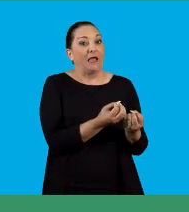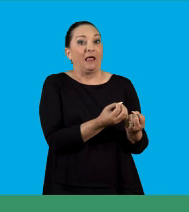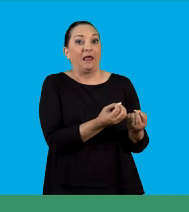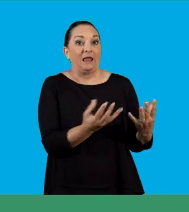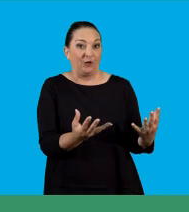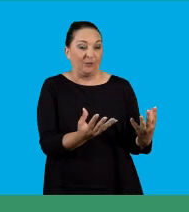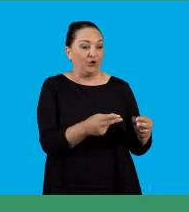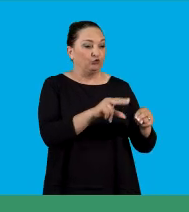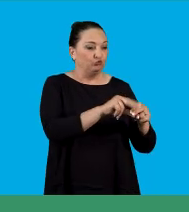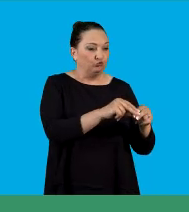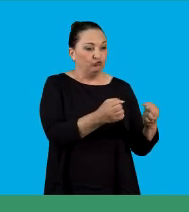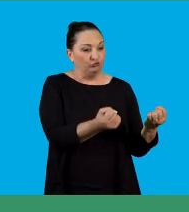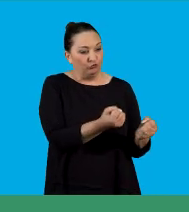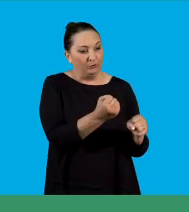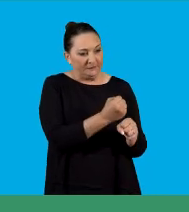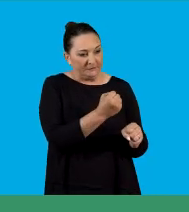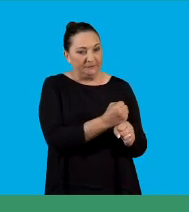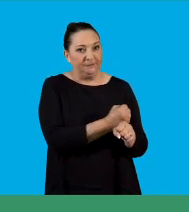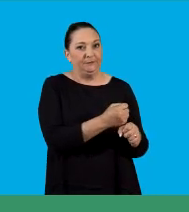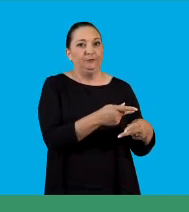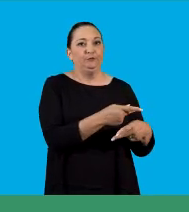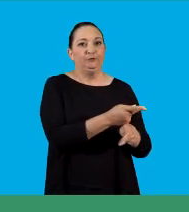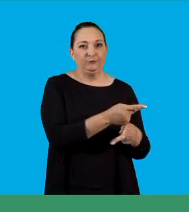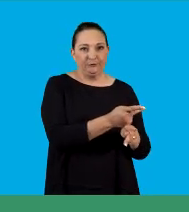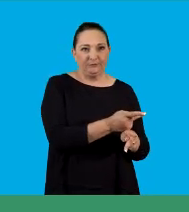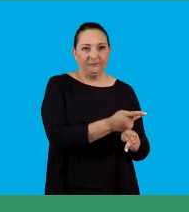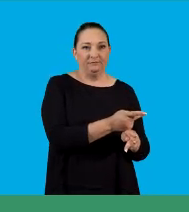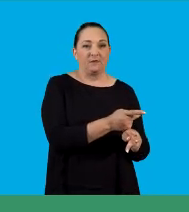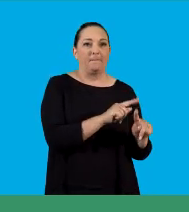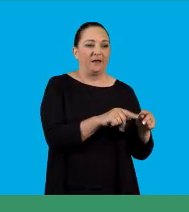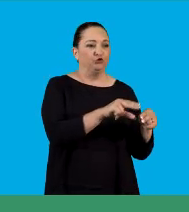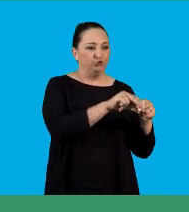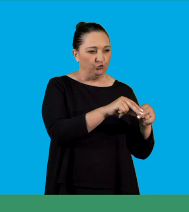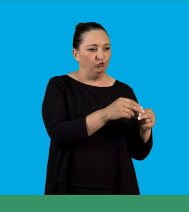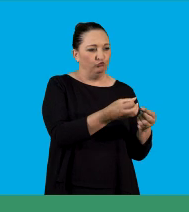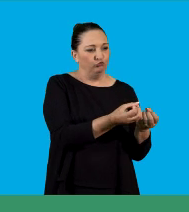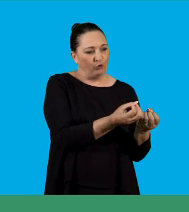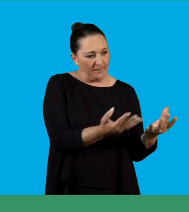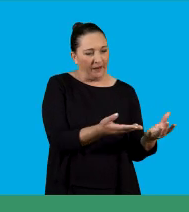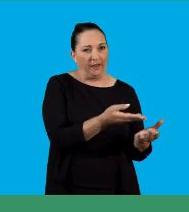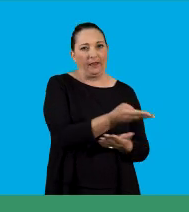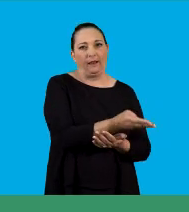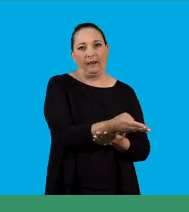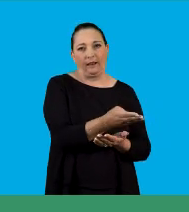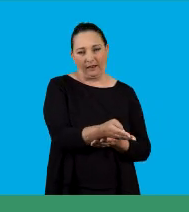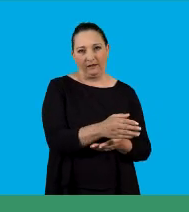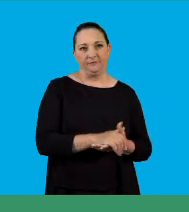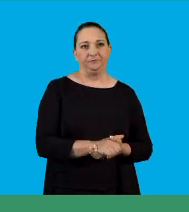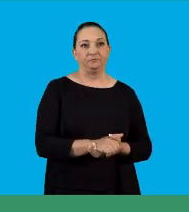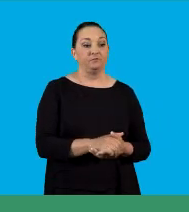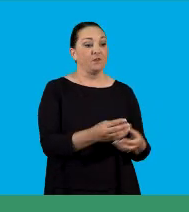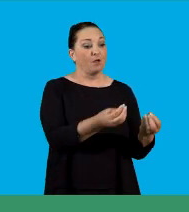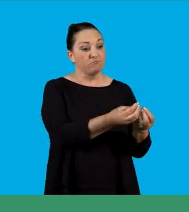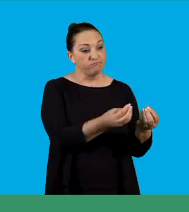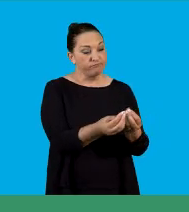or units that have been produced. Very important. We are looking at the items and the units. So how many